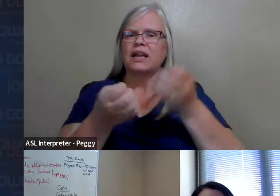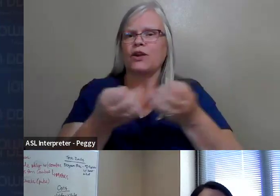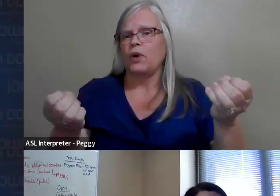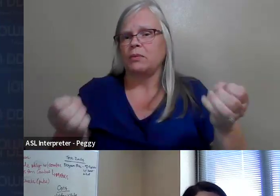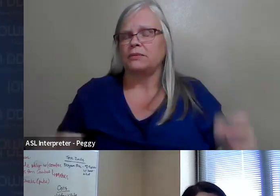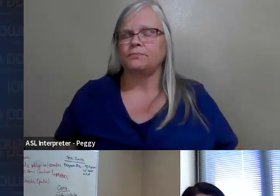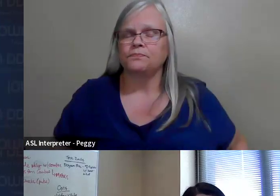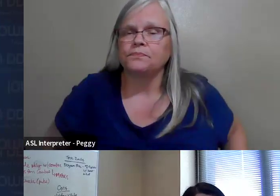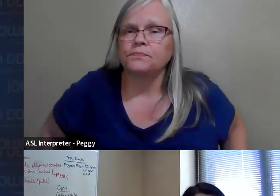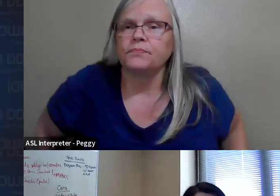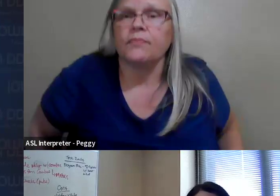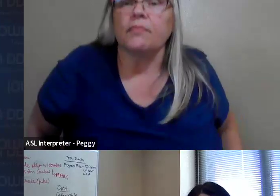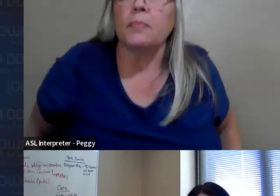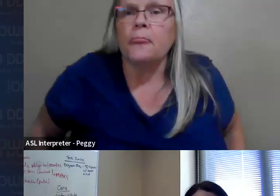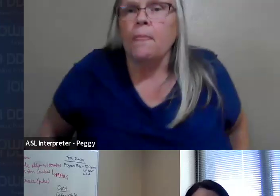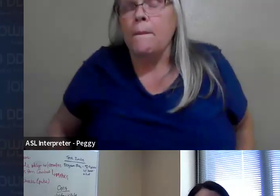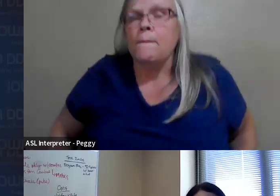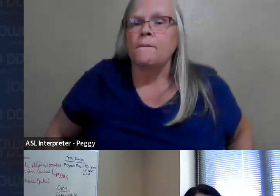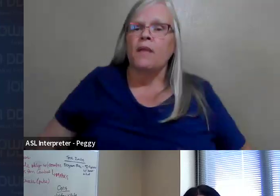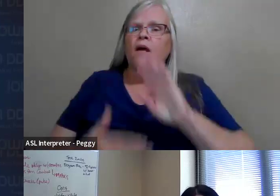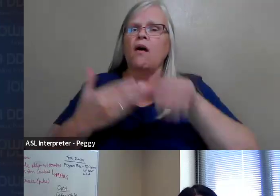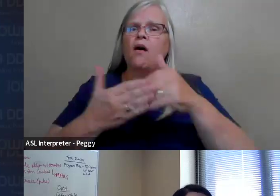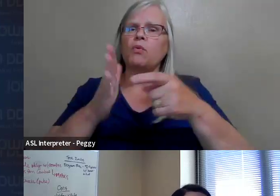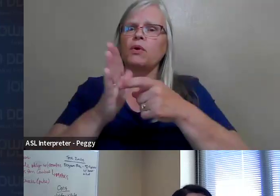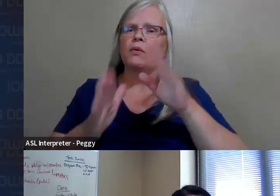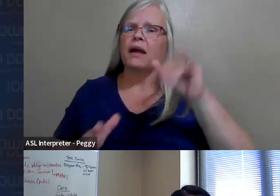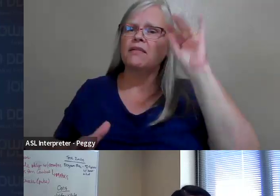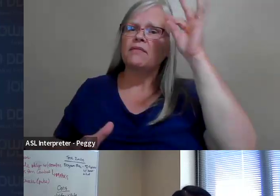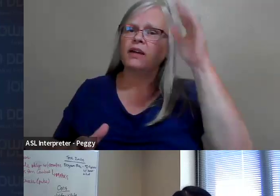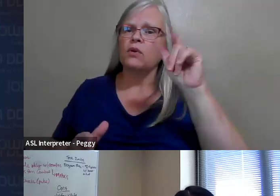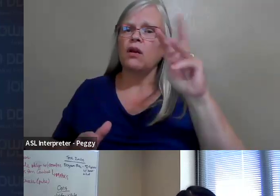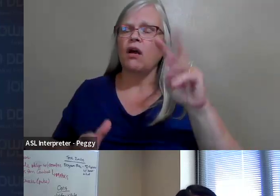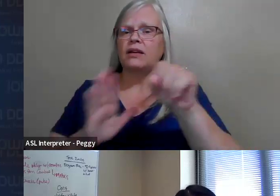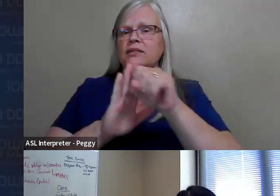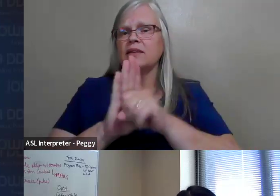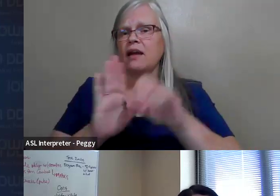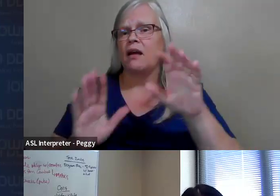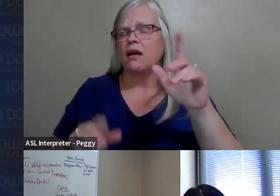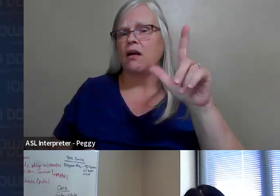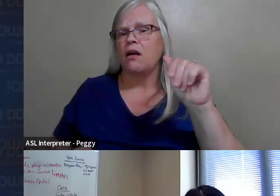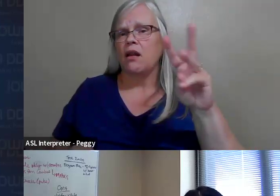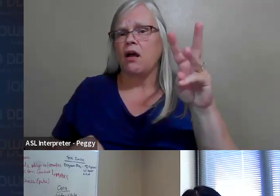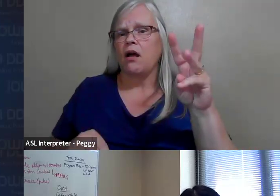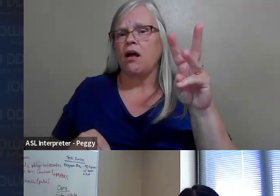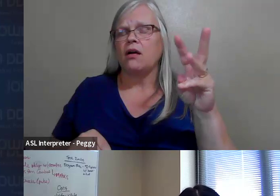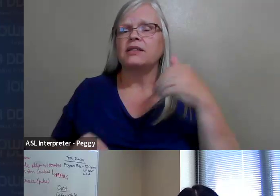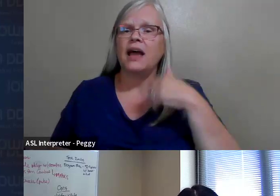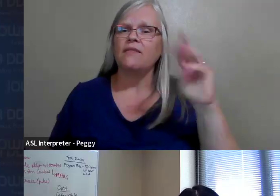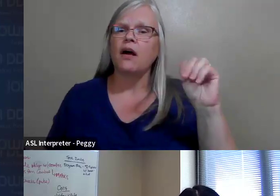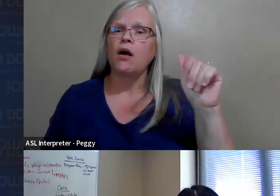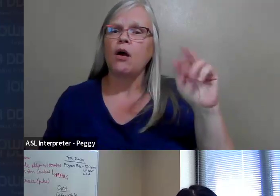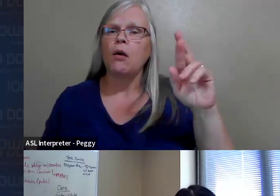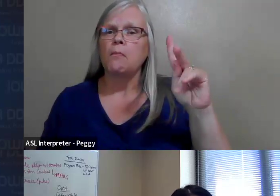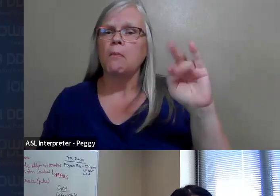But all of them are required by federal law and by state law to have a ballot marking device, which is an